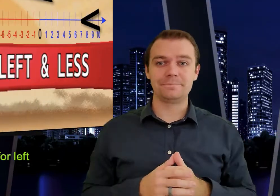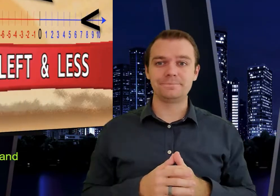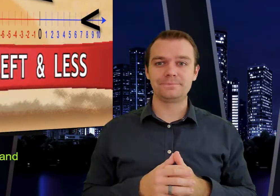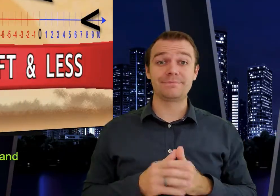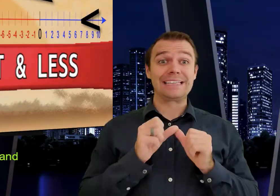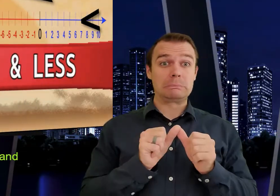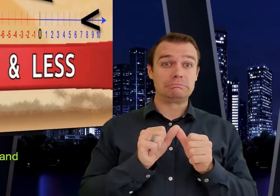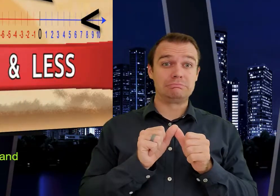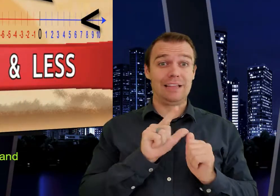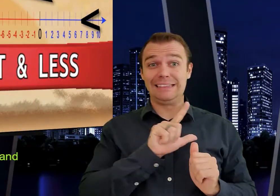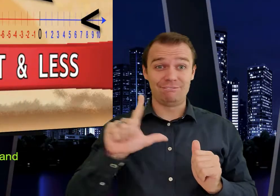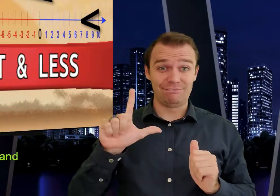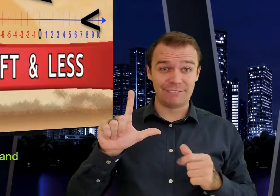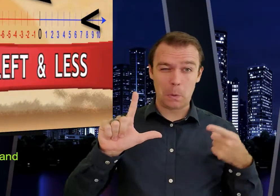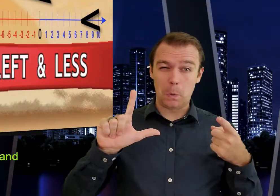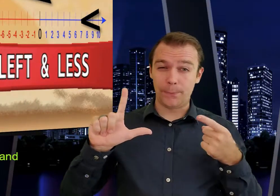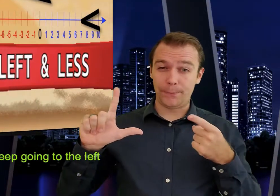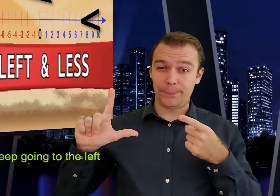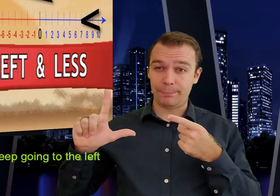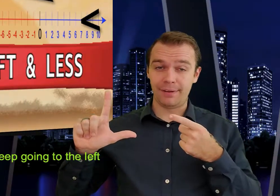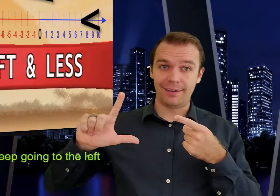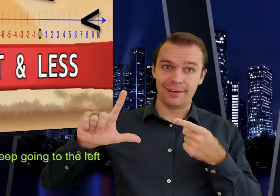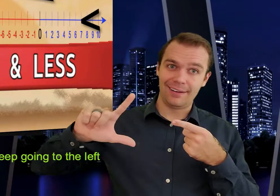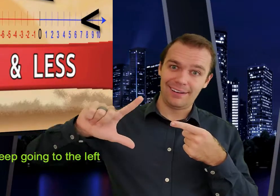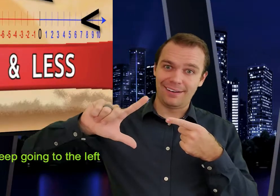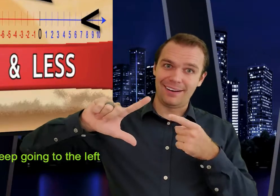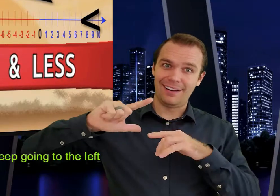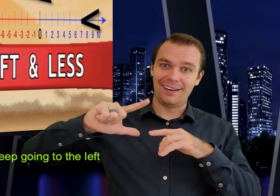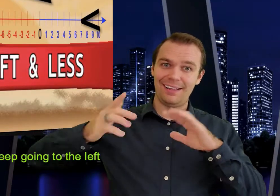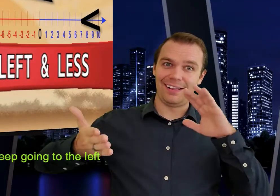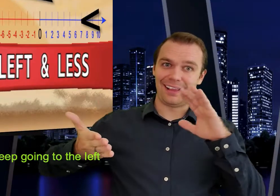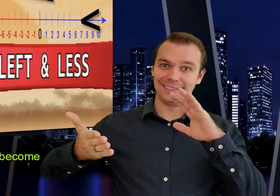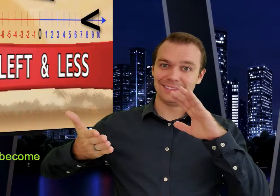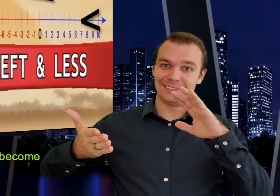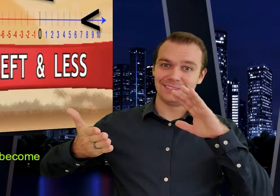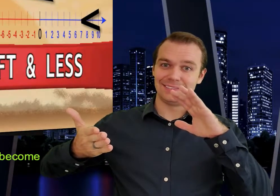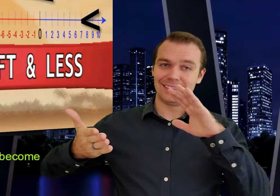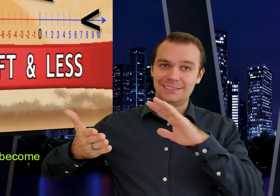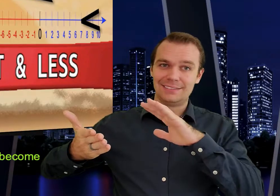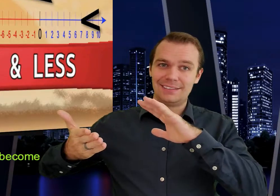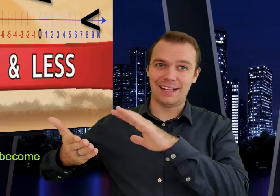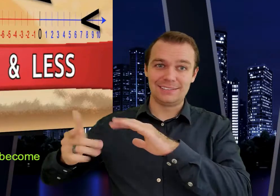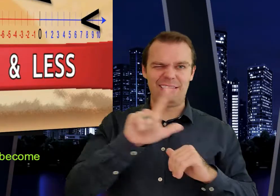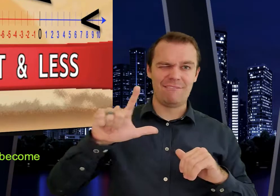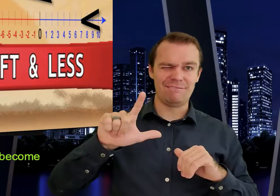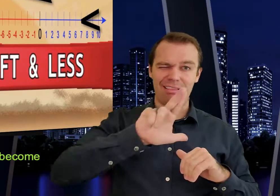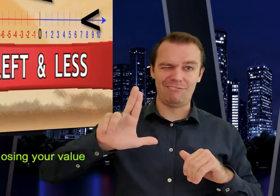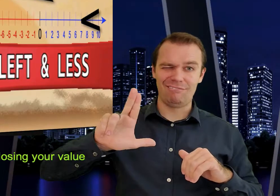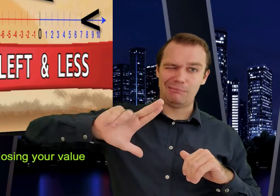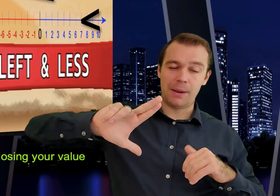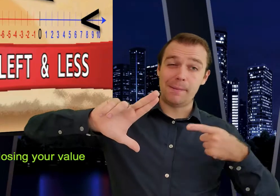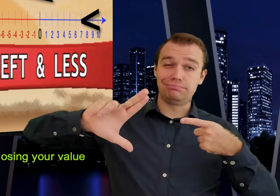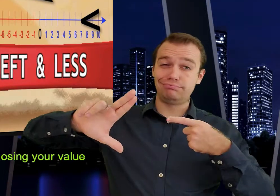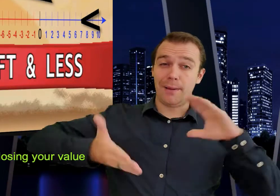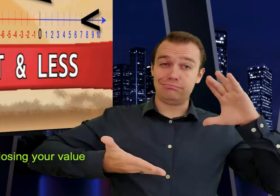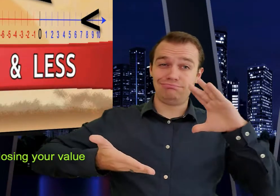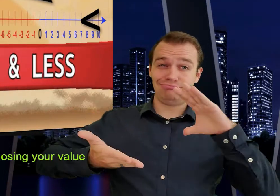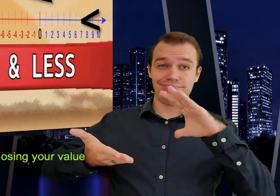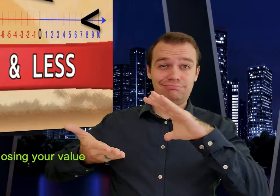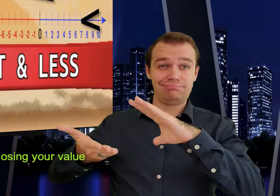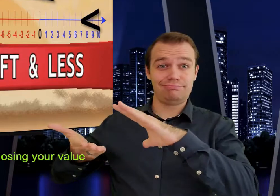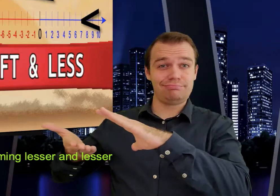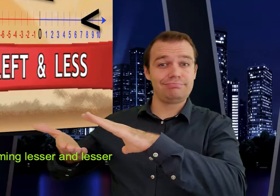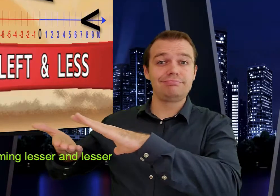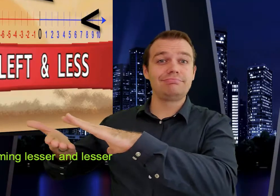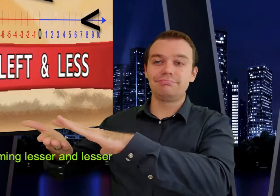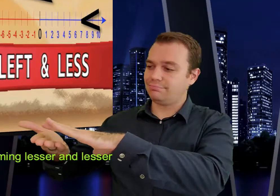and whenever you keep on going to the left, you keep on losing your value. You keep